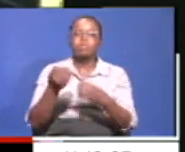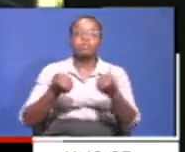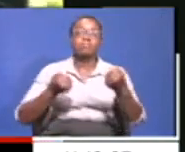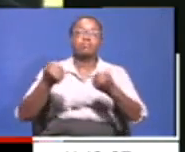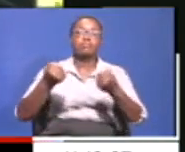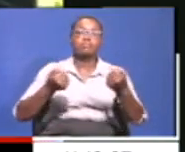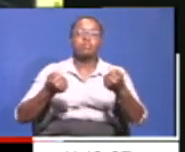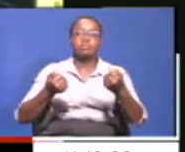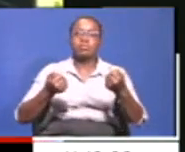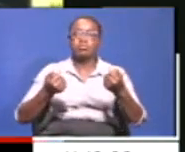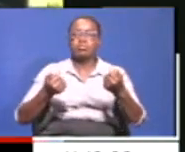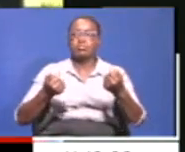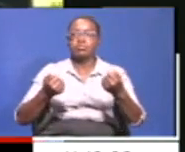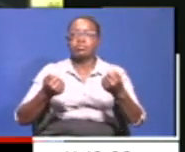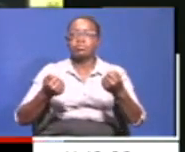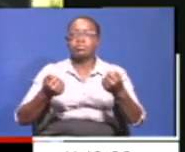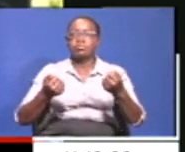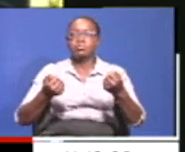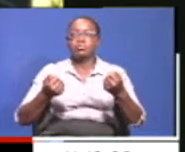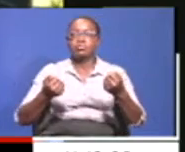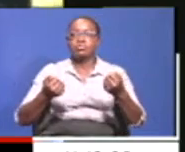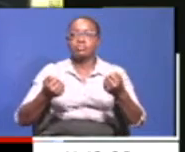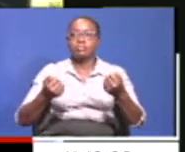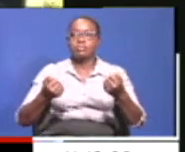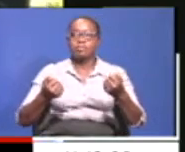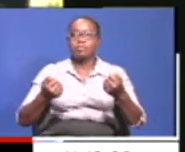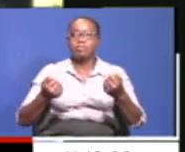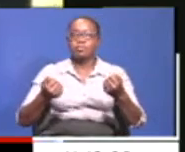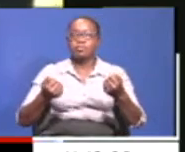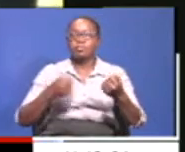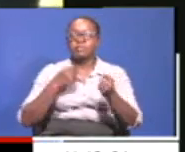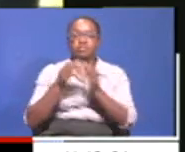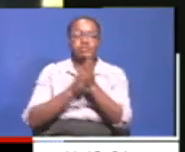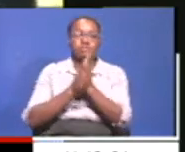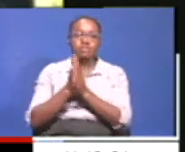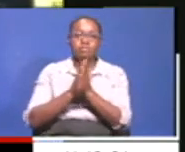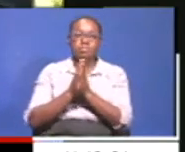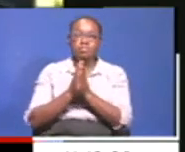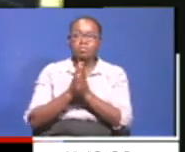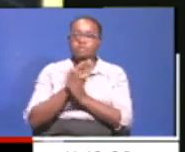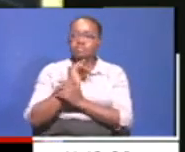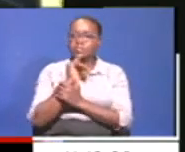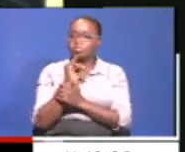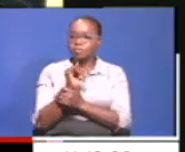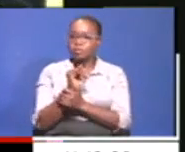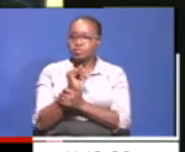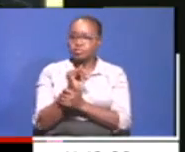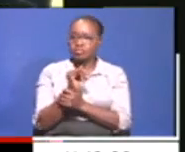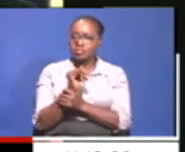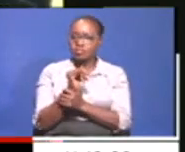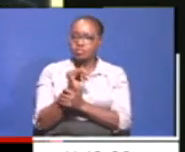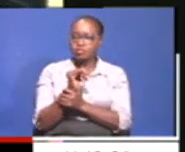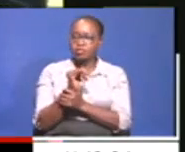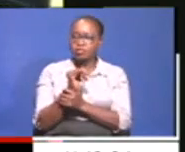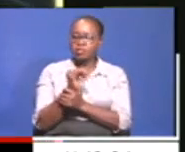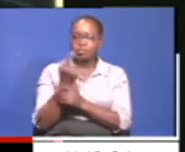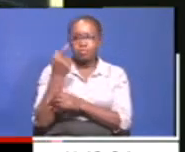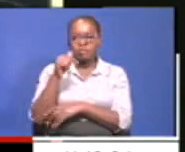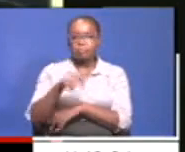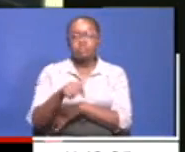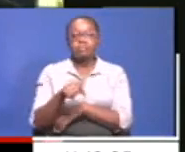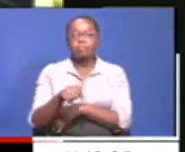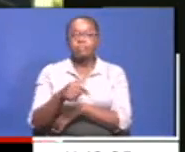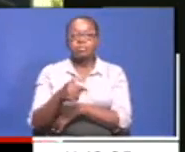and drive the car, because that is my passion. Where my passion is. So for today, for this